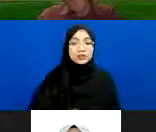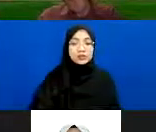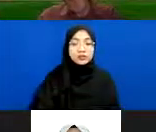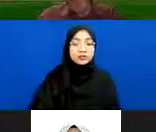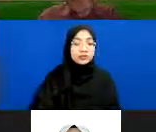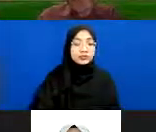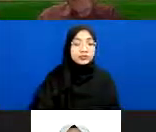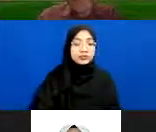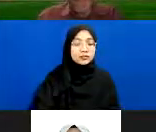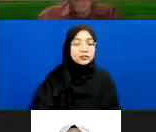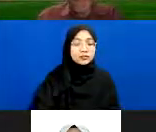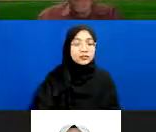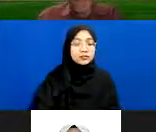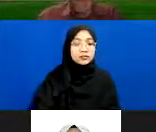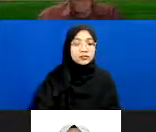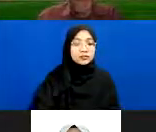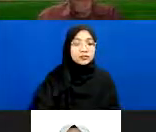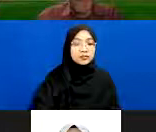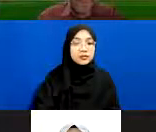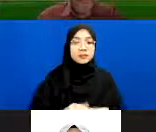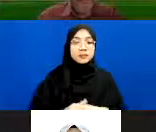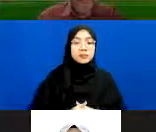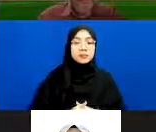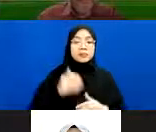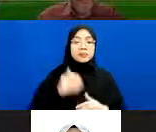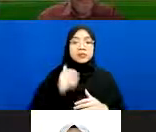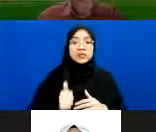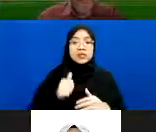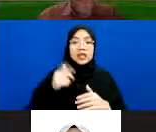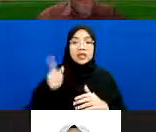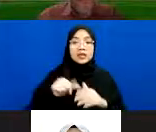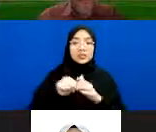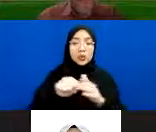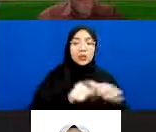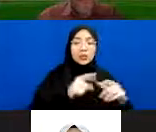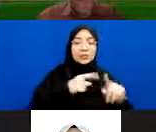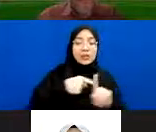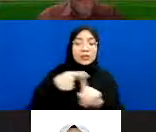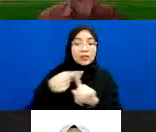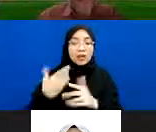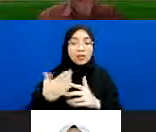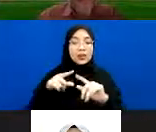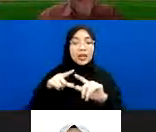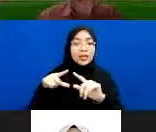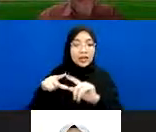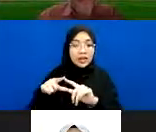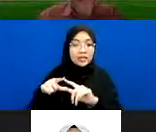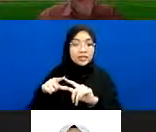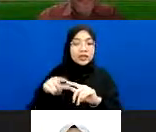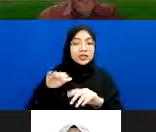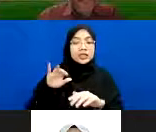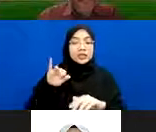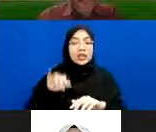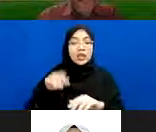needs from other students. Hence, we can see the inclusion is concerned with the